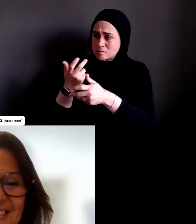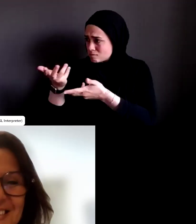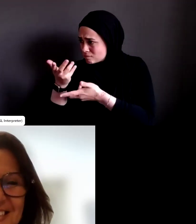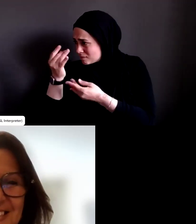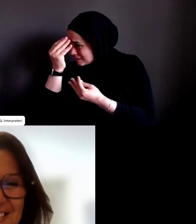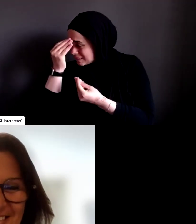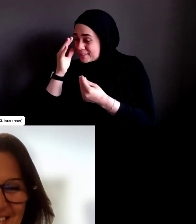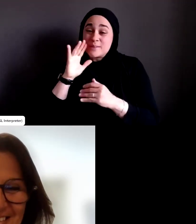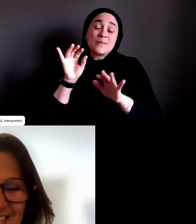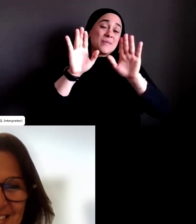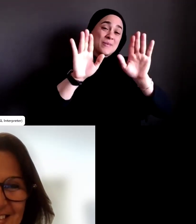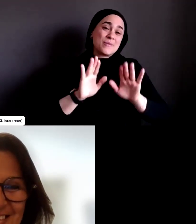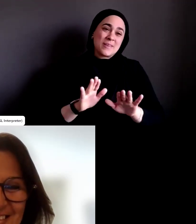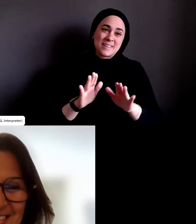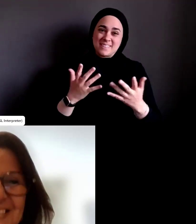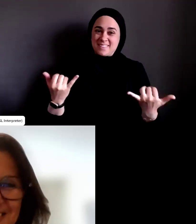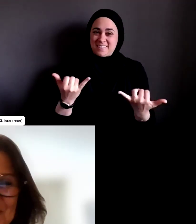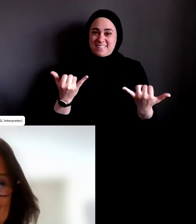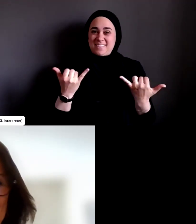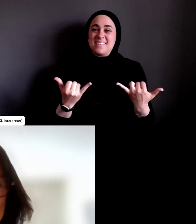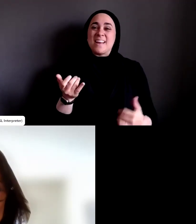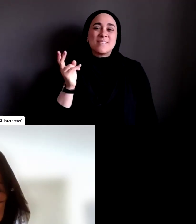it's great to be together in this space again.